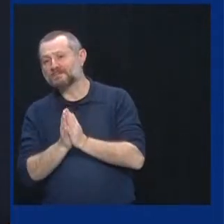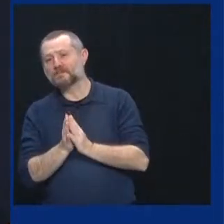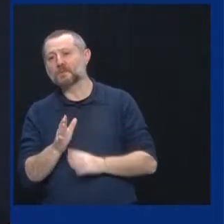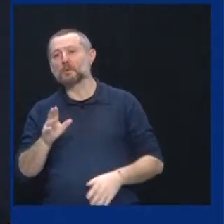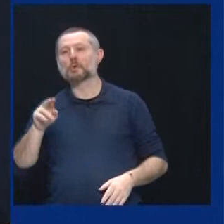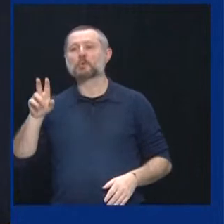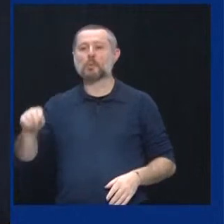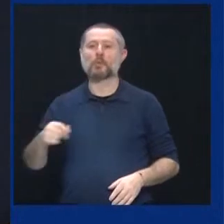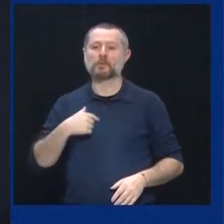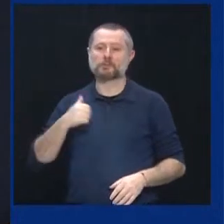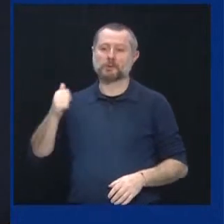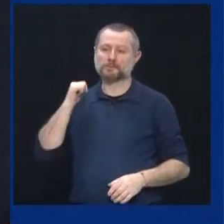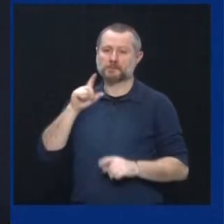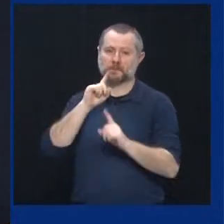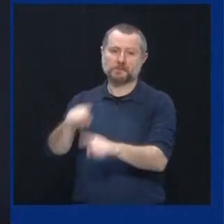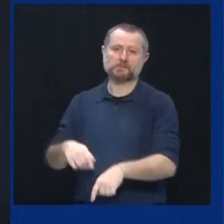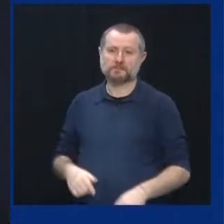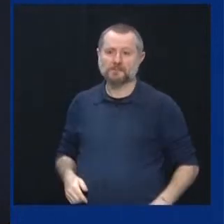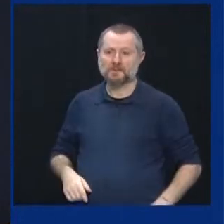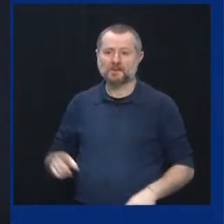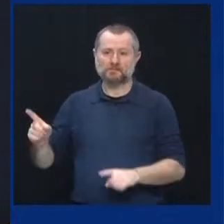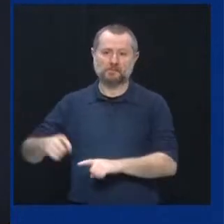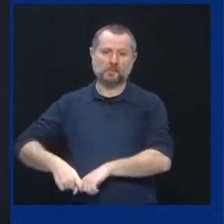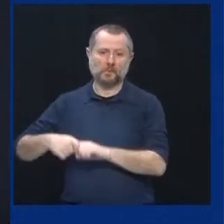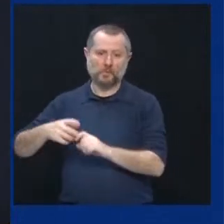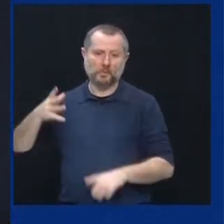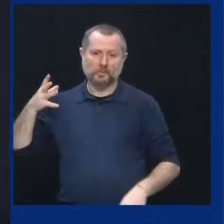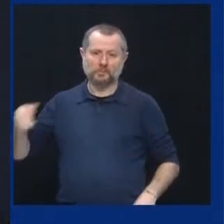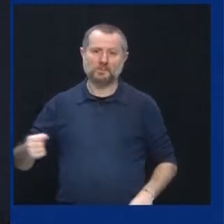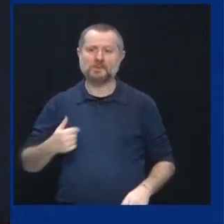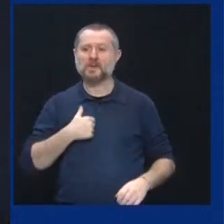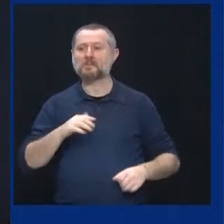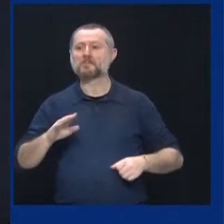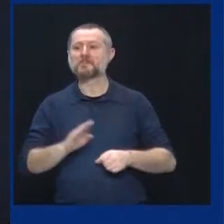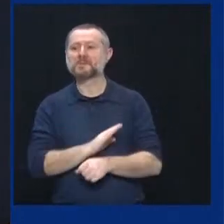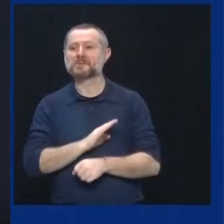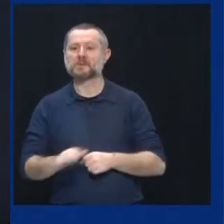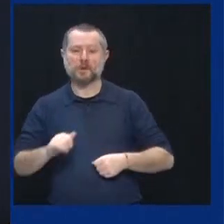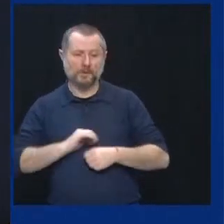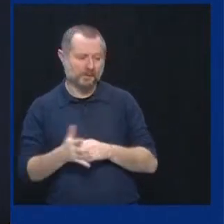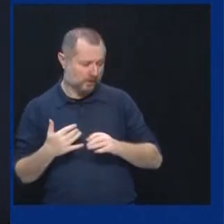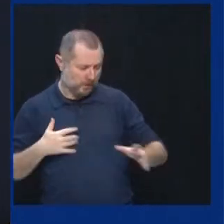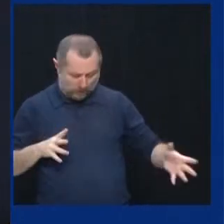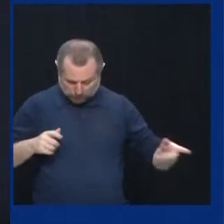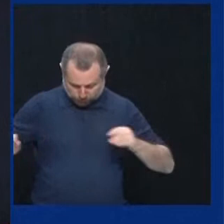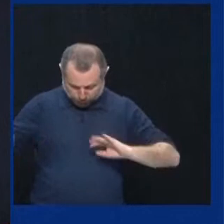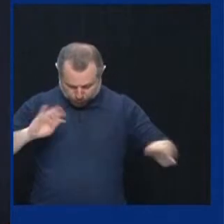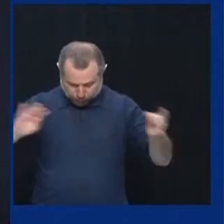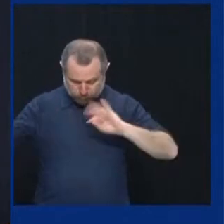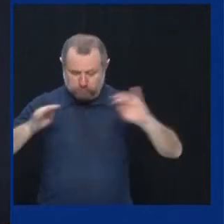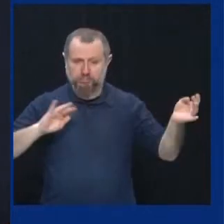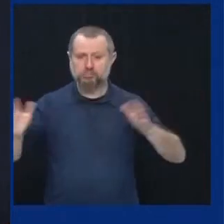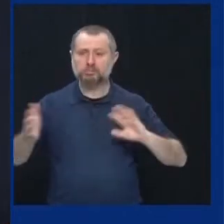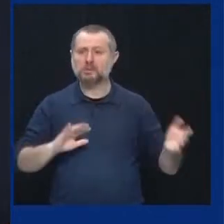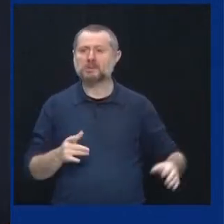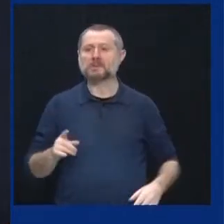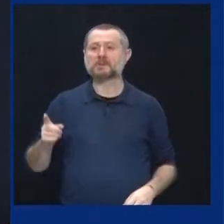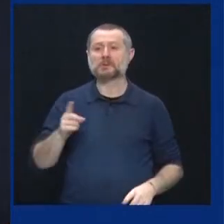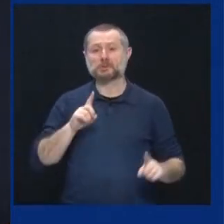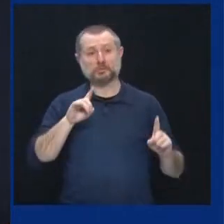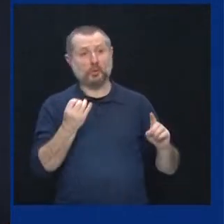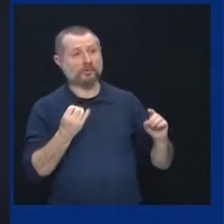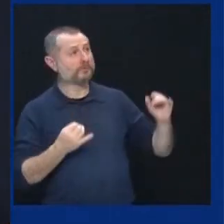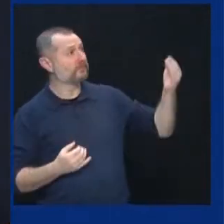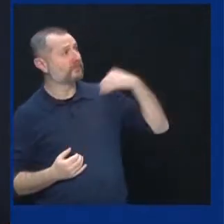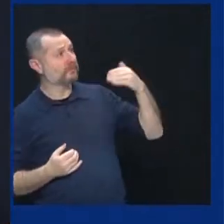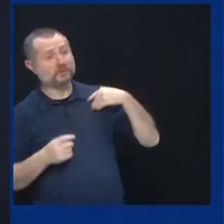now. I have a lot going on. We're managing the pandemic. We're responding to the Department